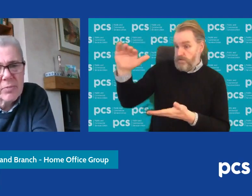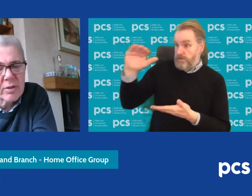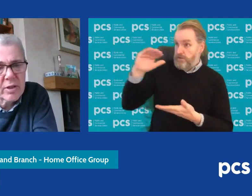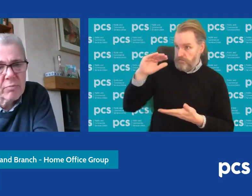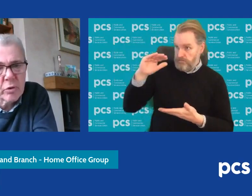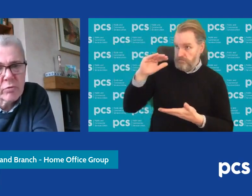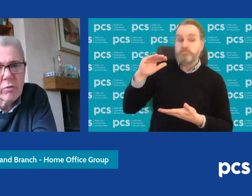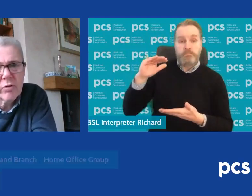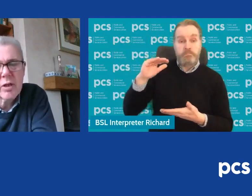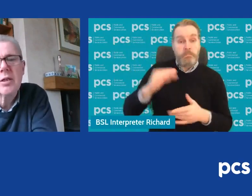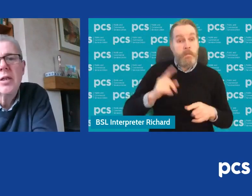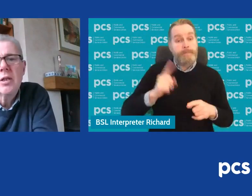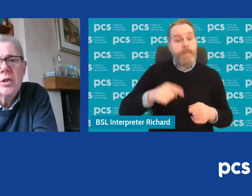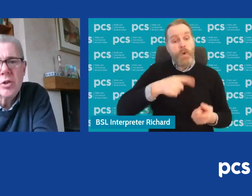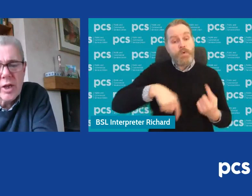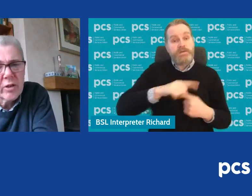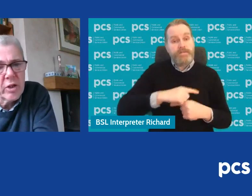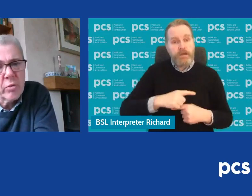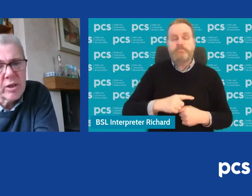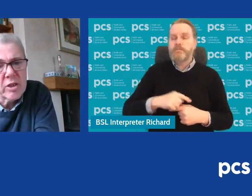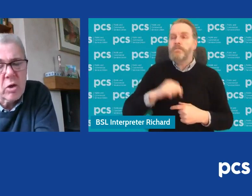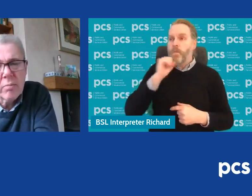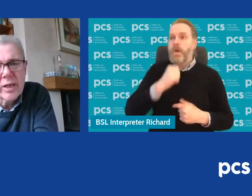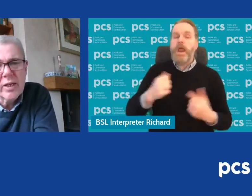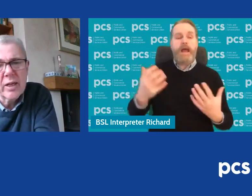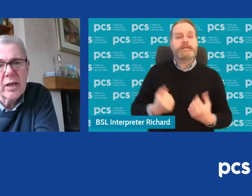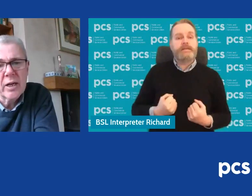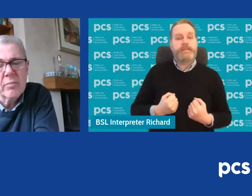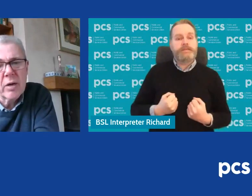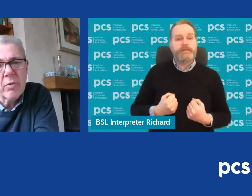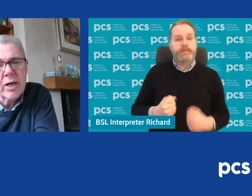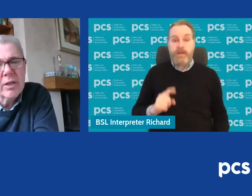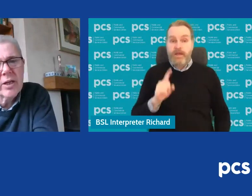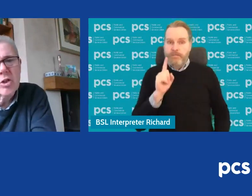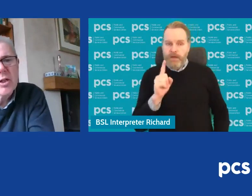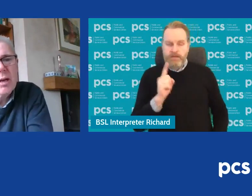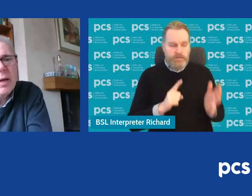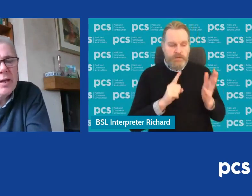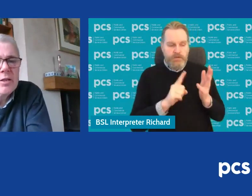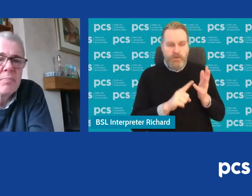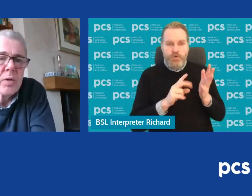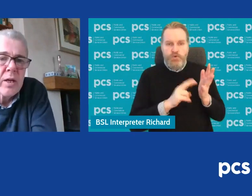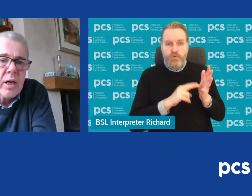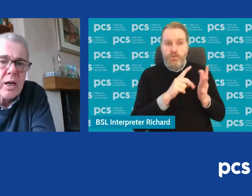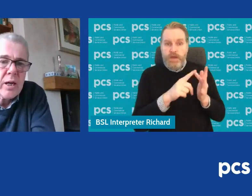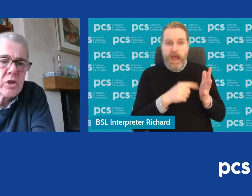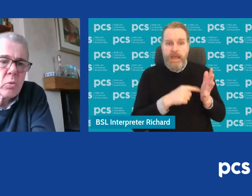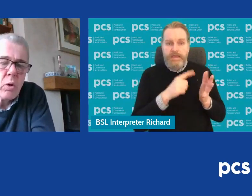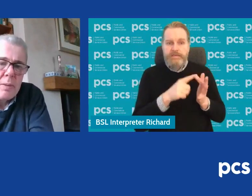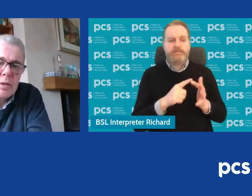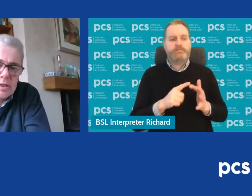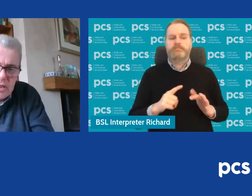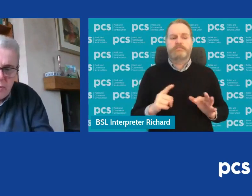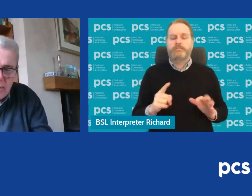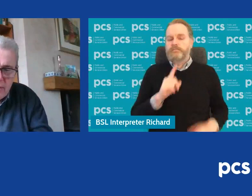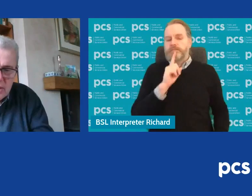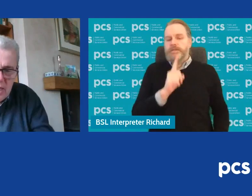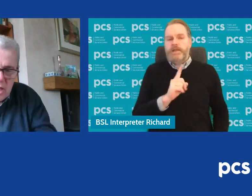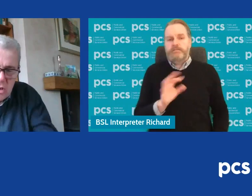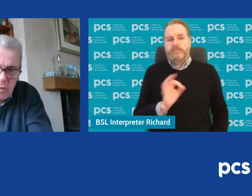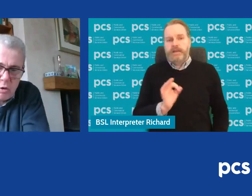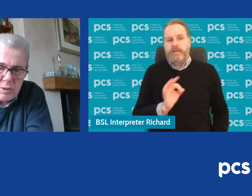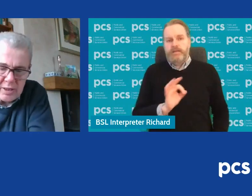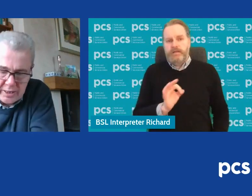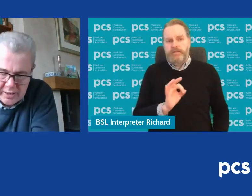they accept the improved offer. Unite the Union is not making a recommendation in that ballot. And so what people can see from that